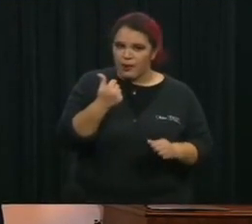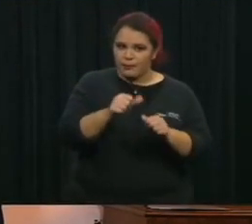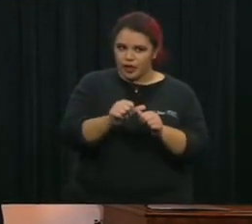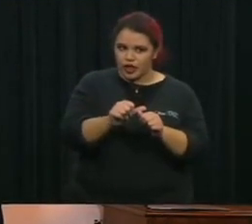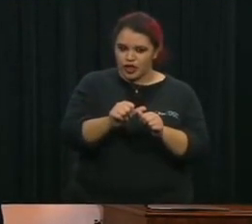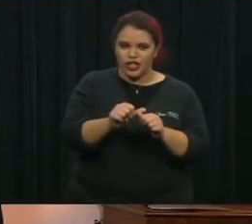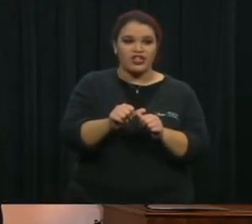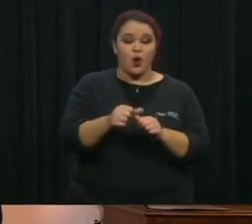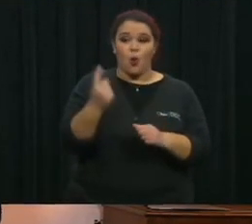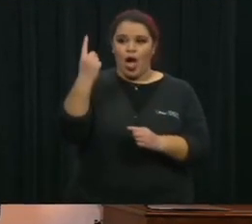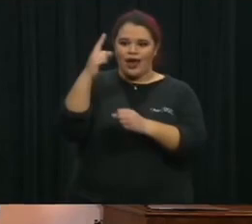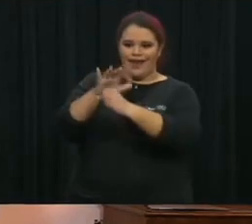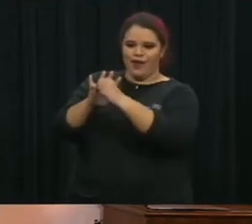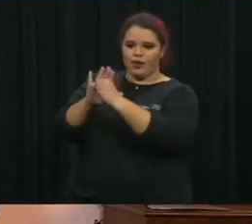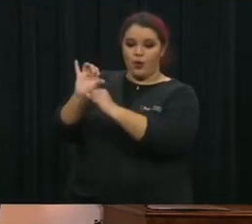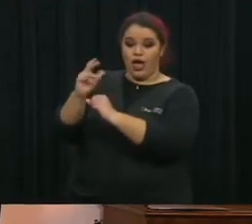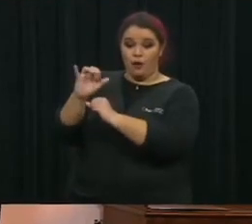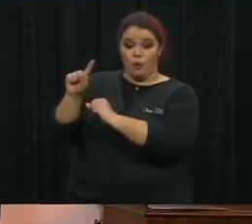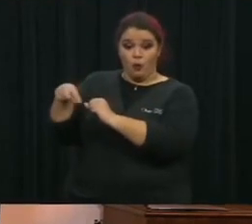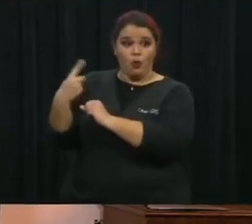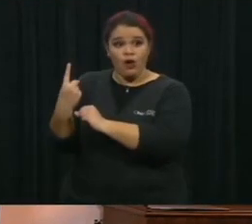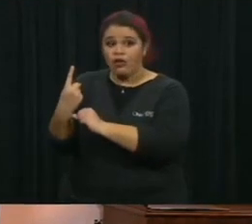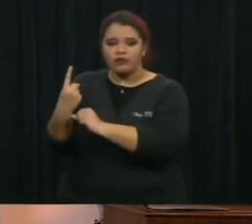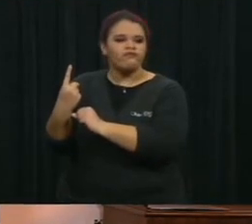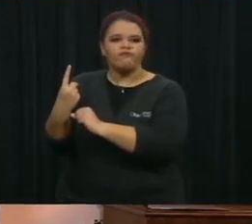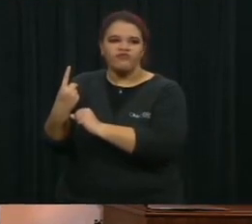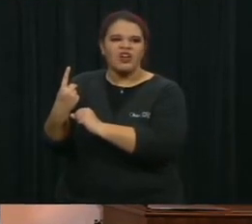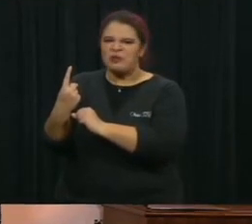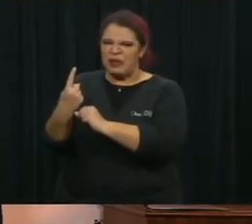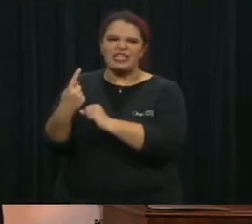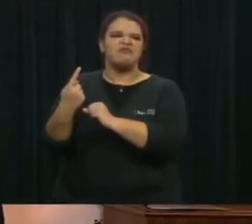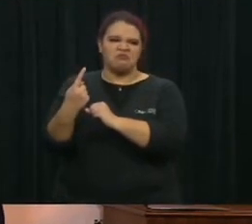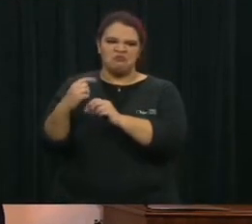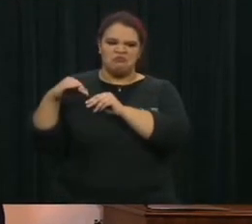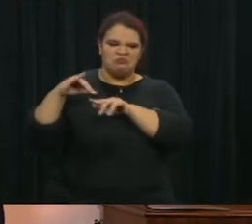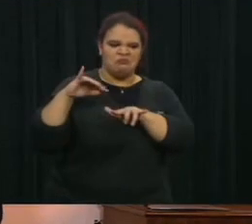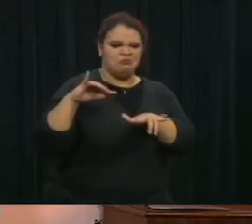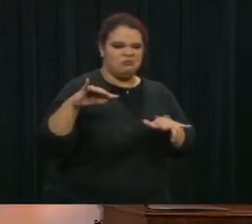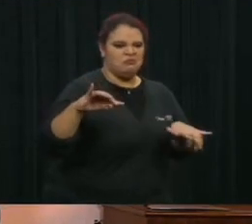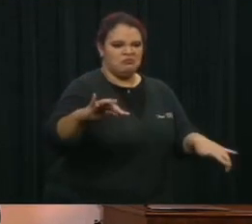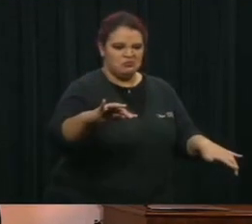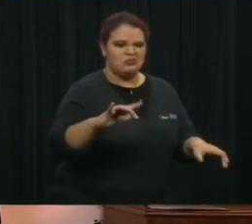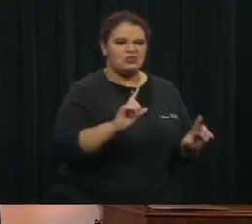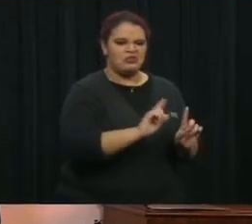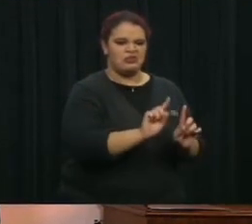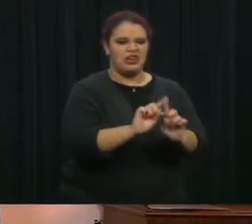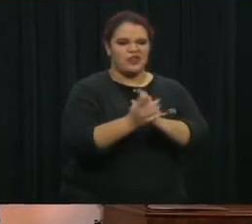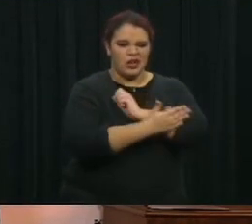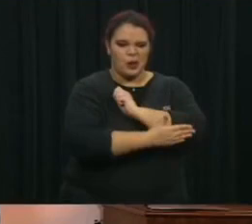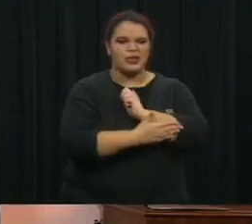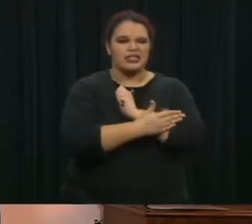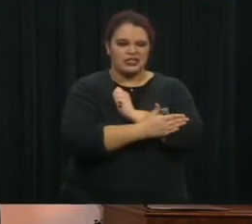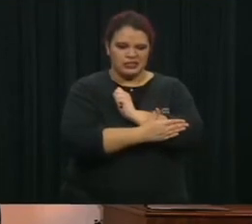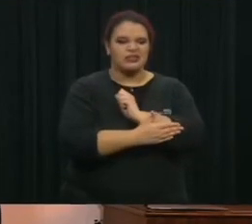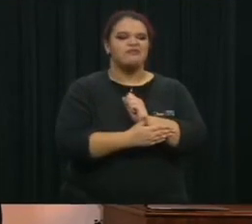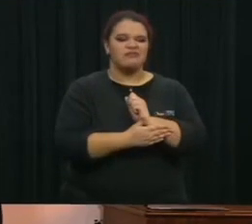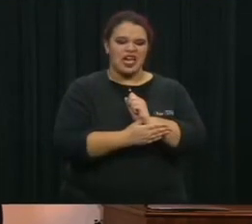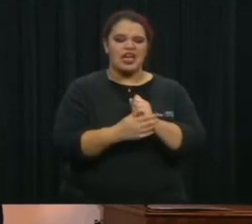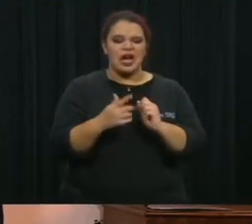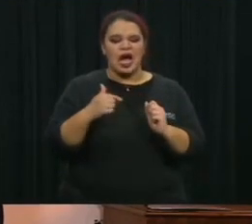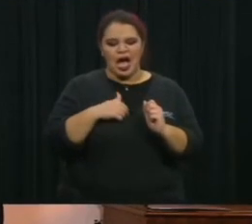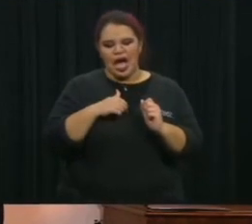but it'll affect each community a little differently in due time. But I assume that it will affect most, if not